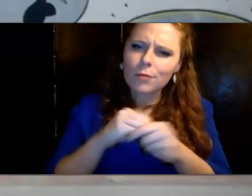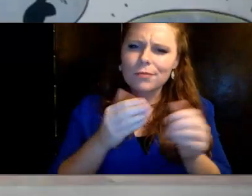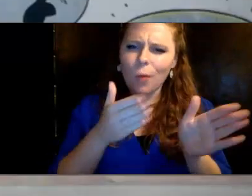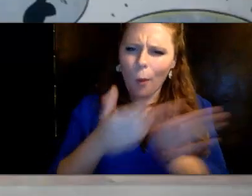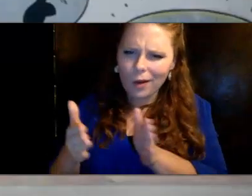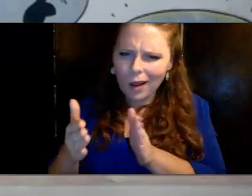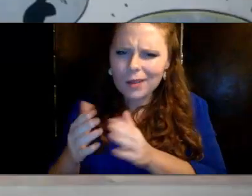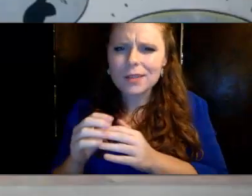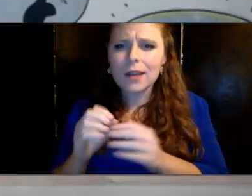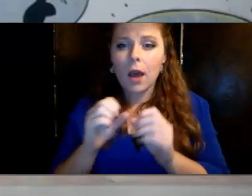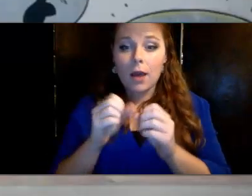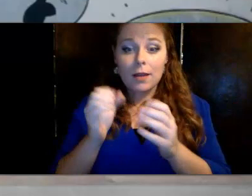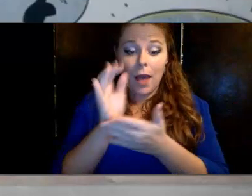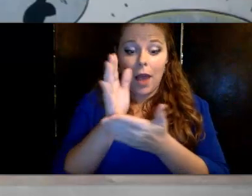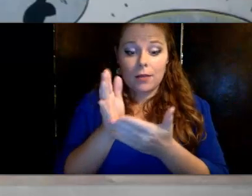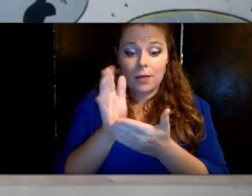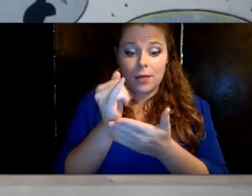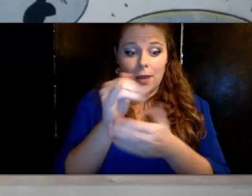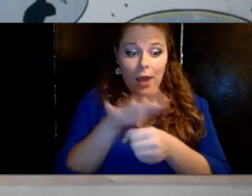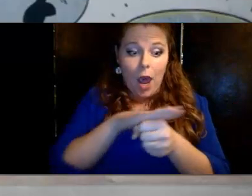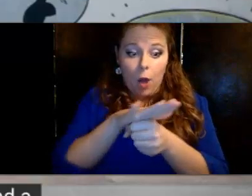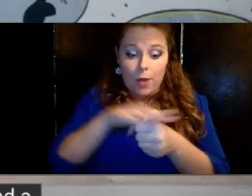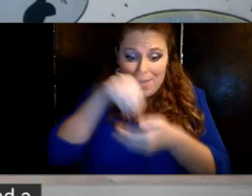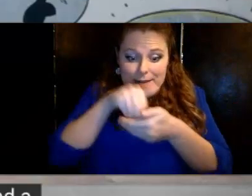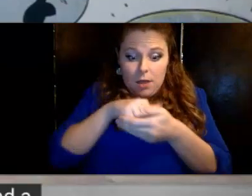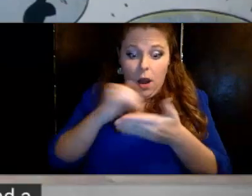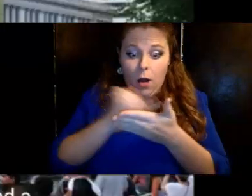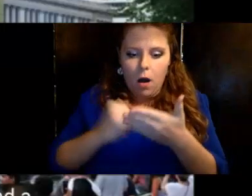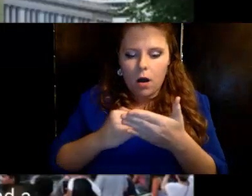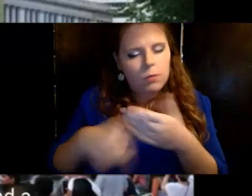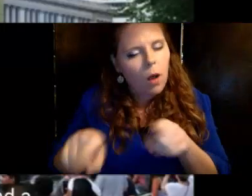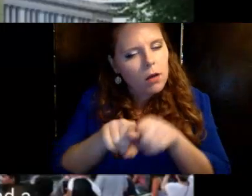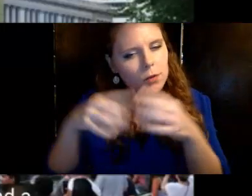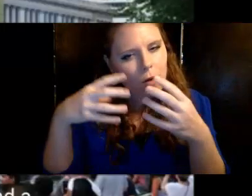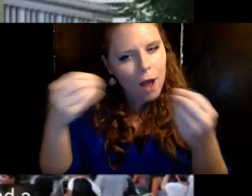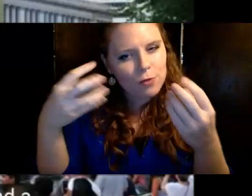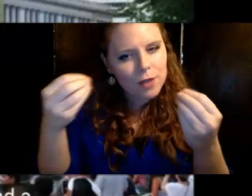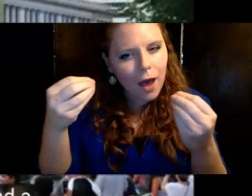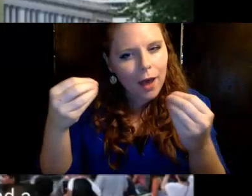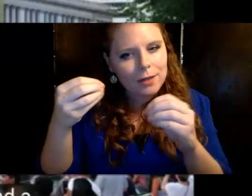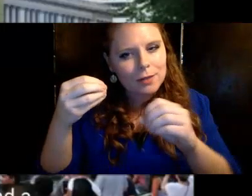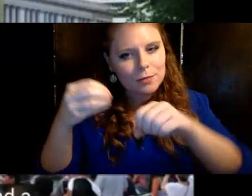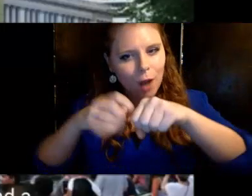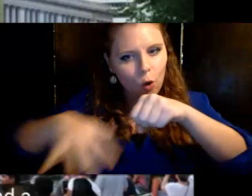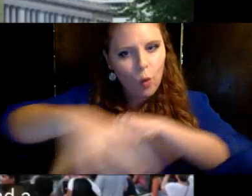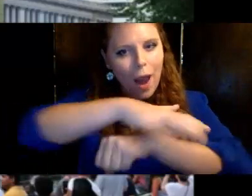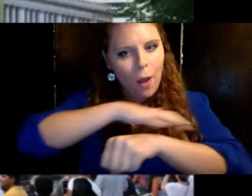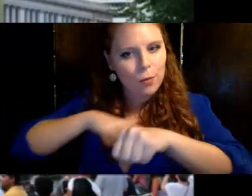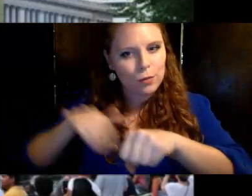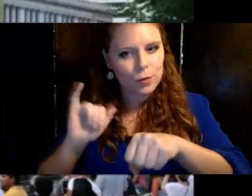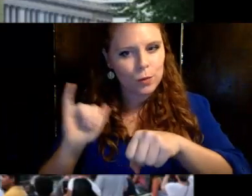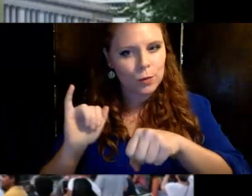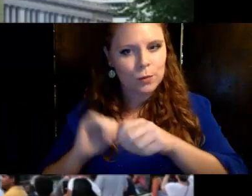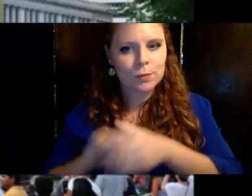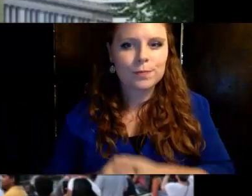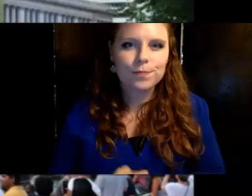the area within a work of art and can also include the area immediately outside of and around a work of art.